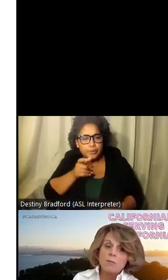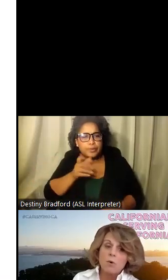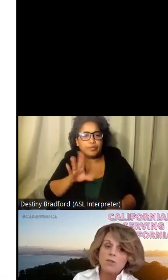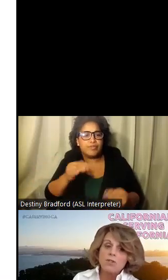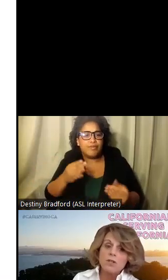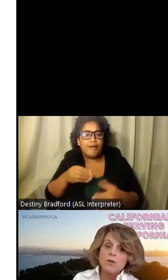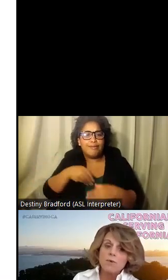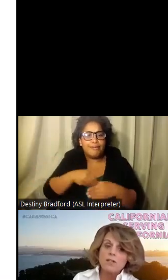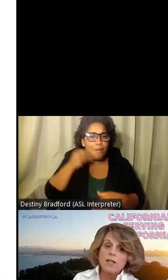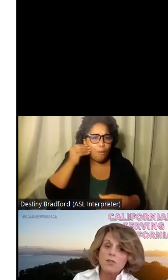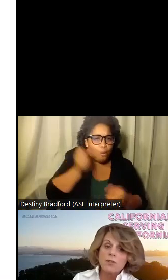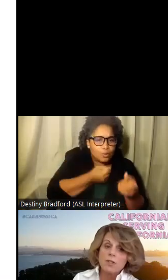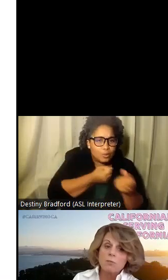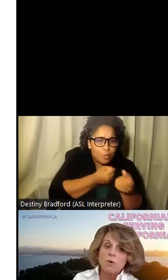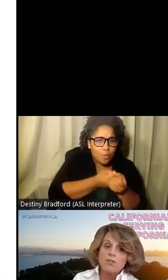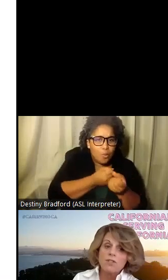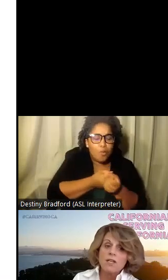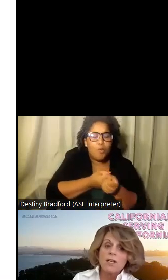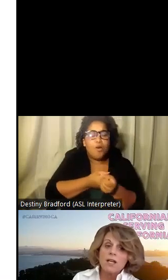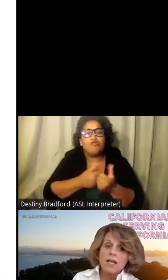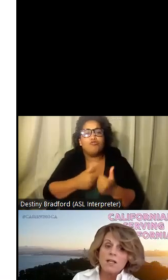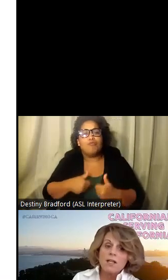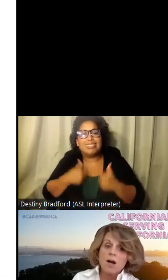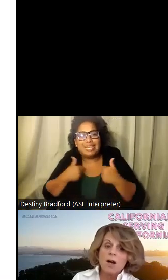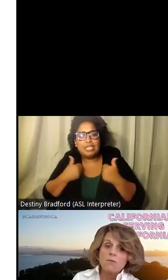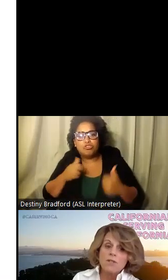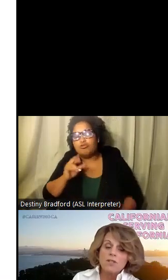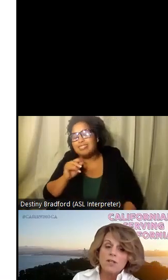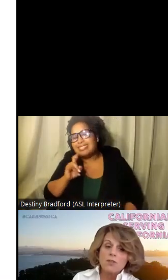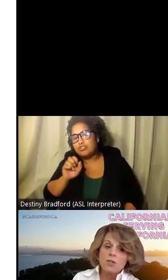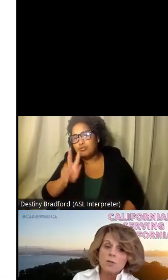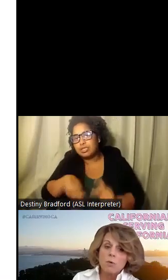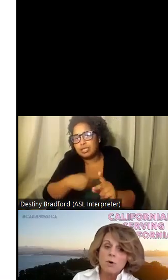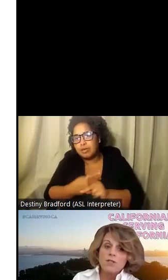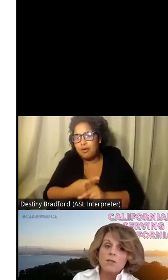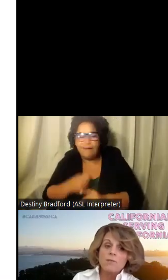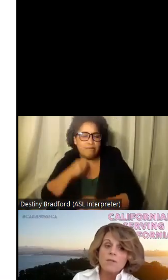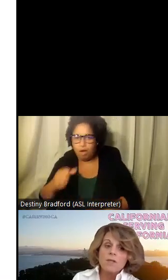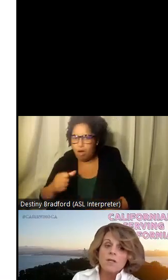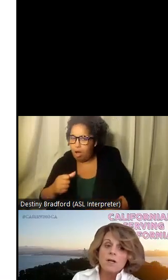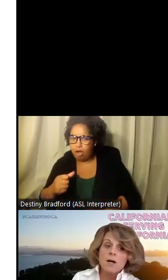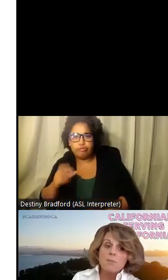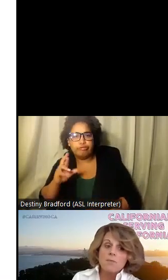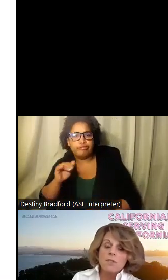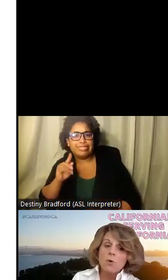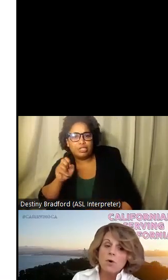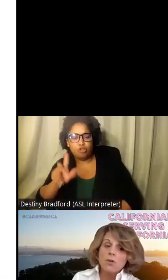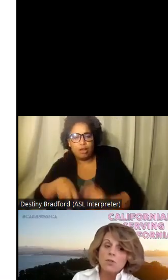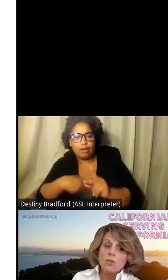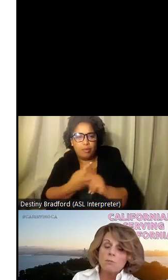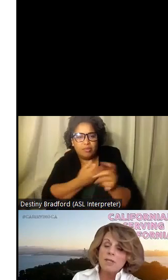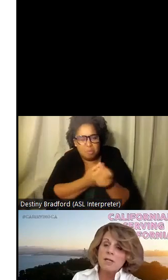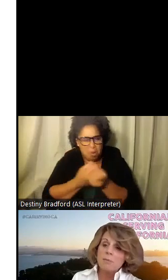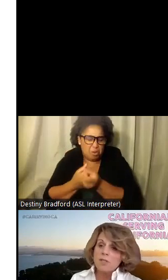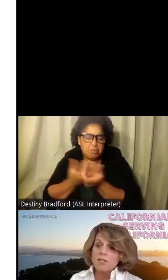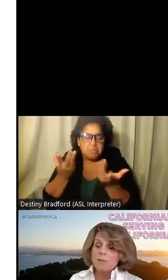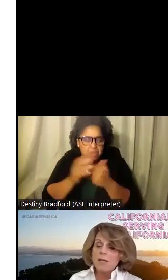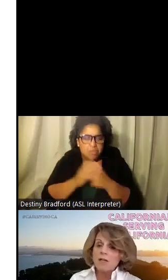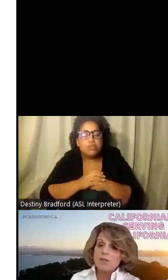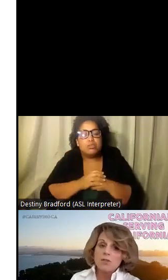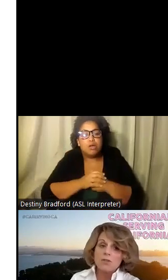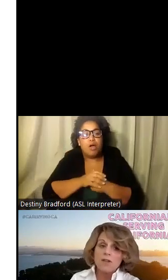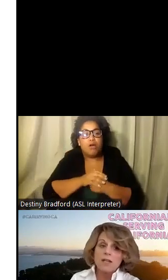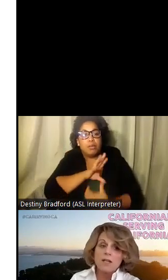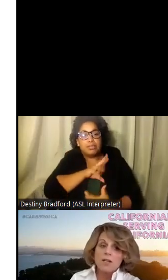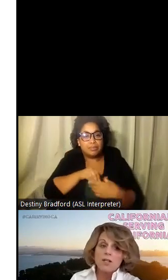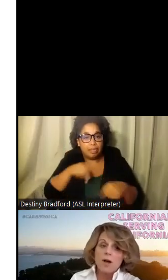in-home supports, residential supports, and non-residential supports. In order to be a participant